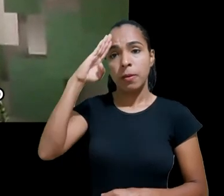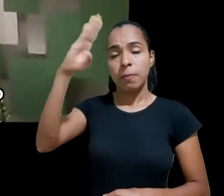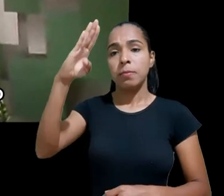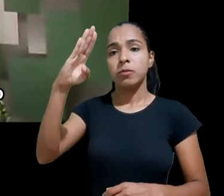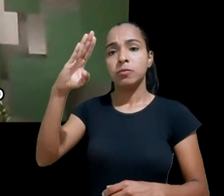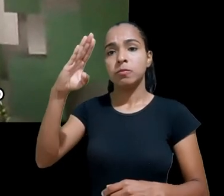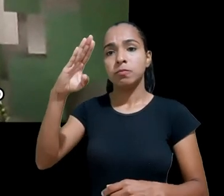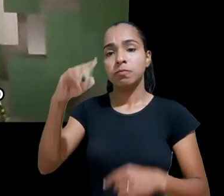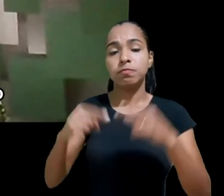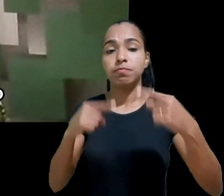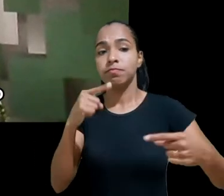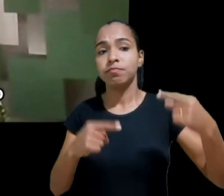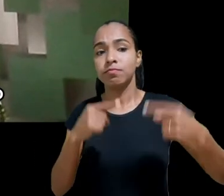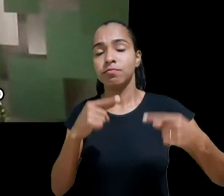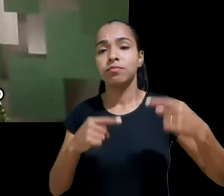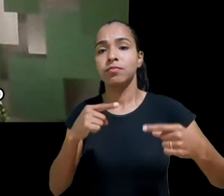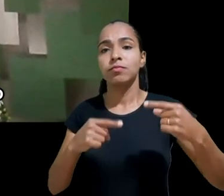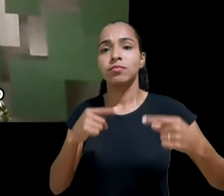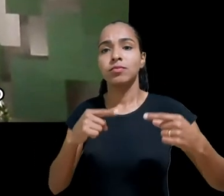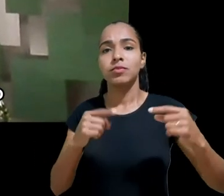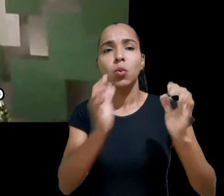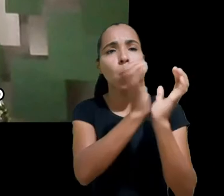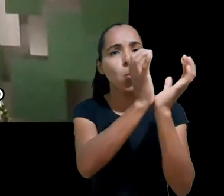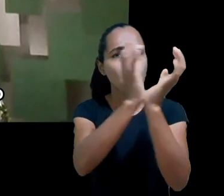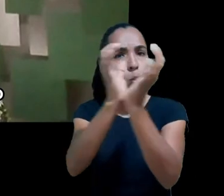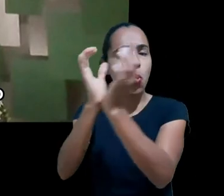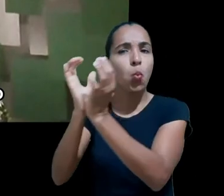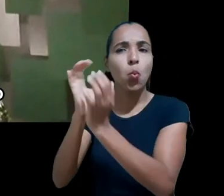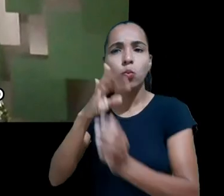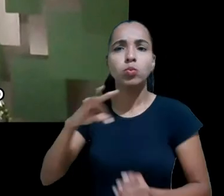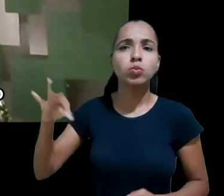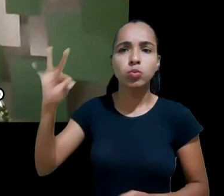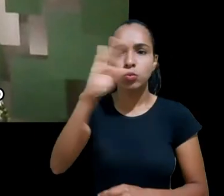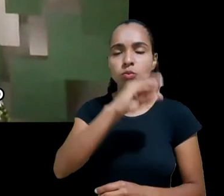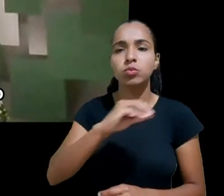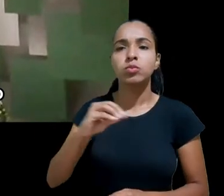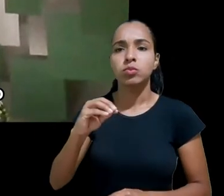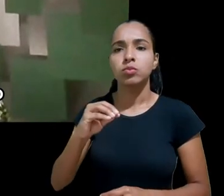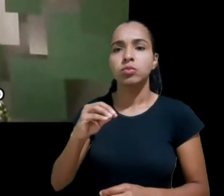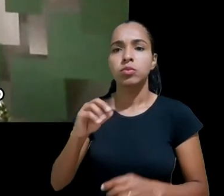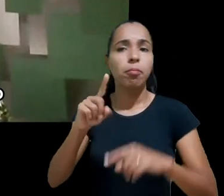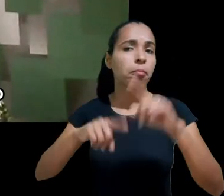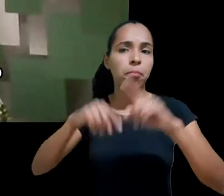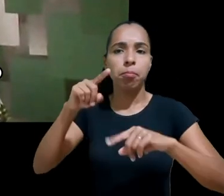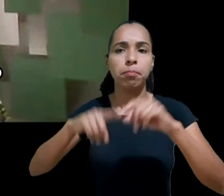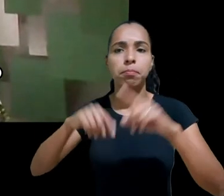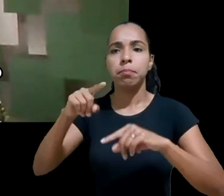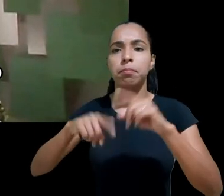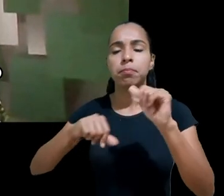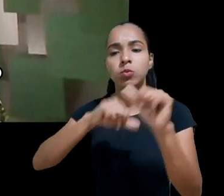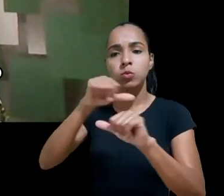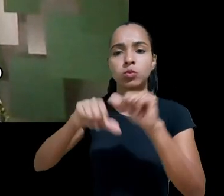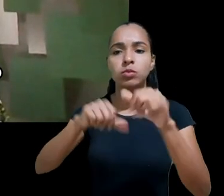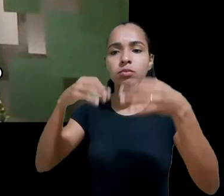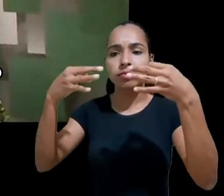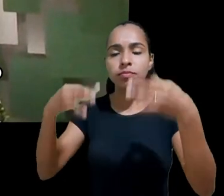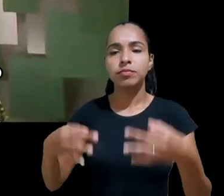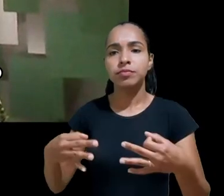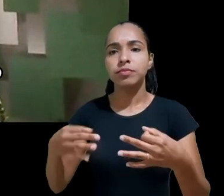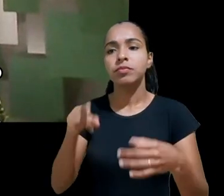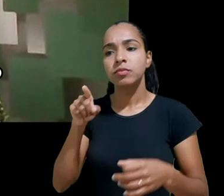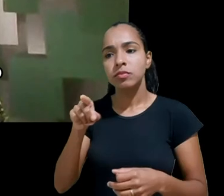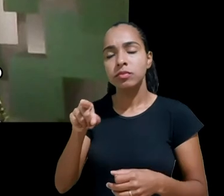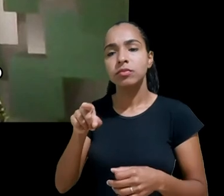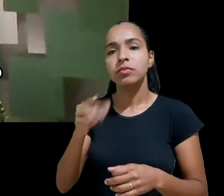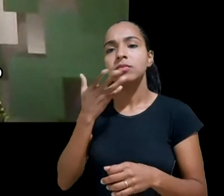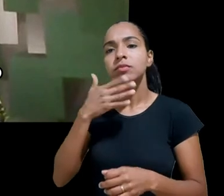see how they can subject some of their uh products to the understand that just so we are sure that we